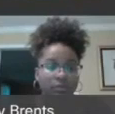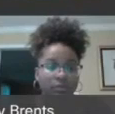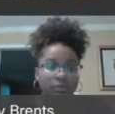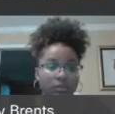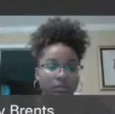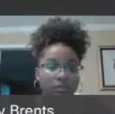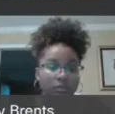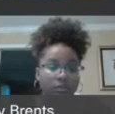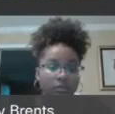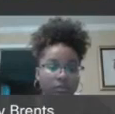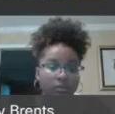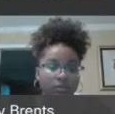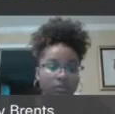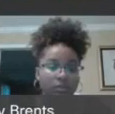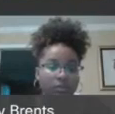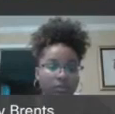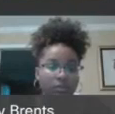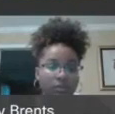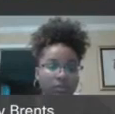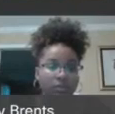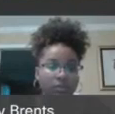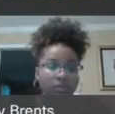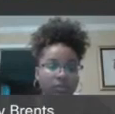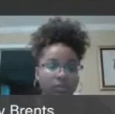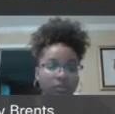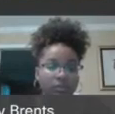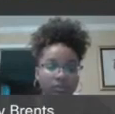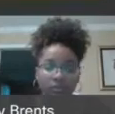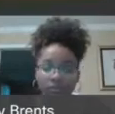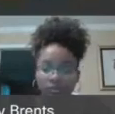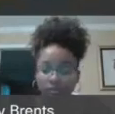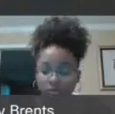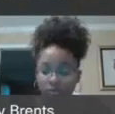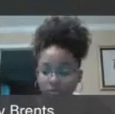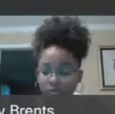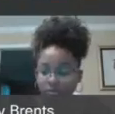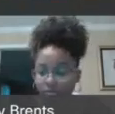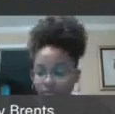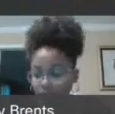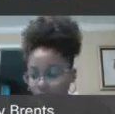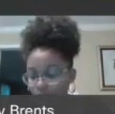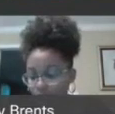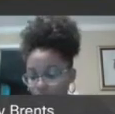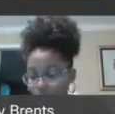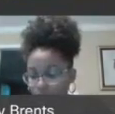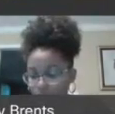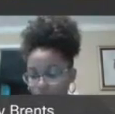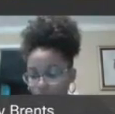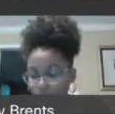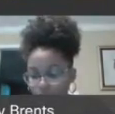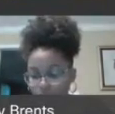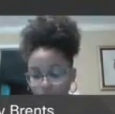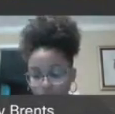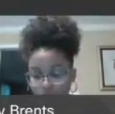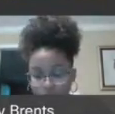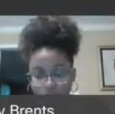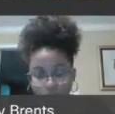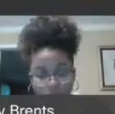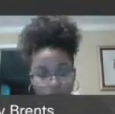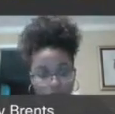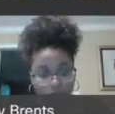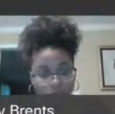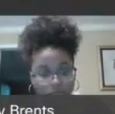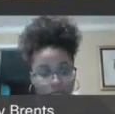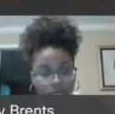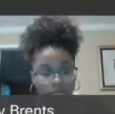force. I just want to remind our city that these are things we've been working on proactively without a case like this precipitating